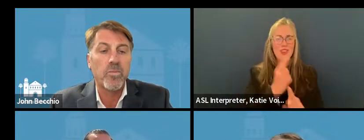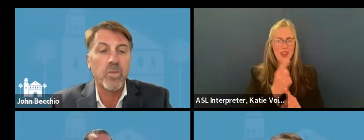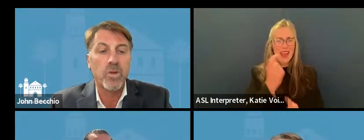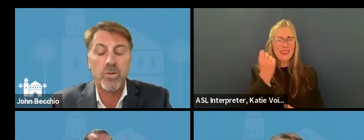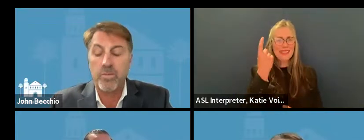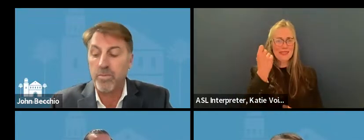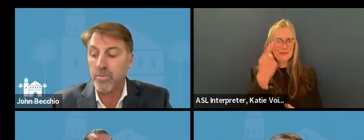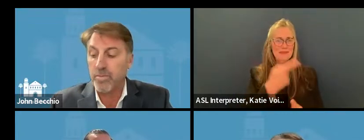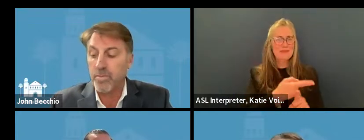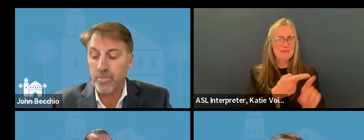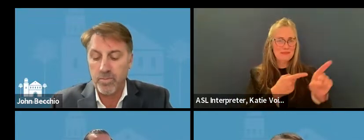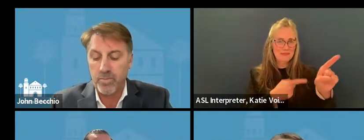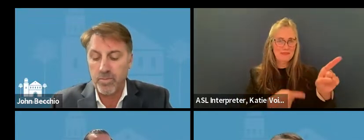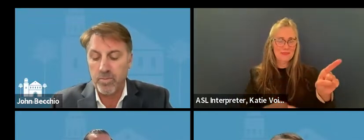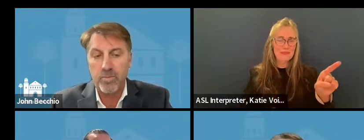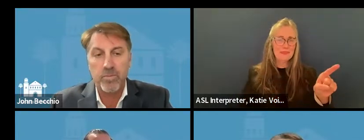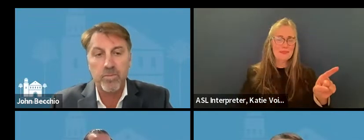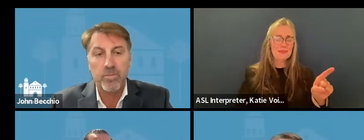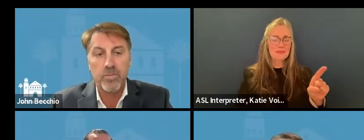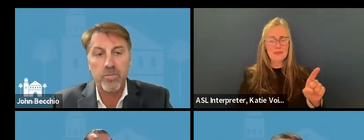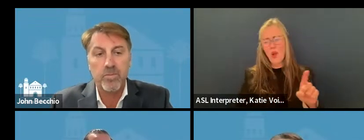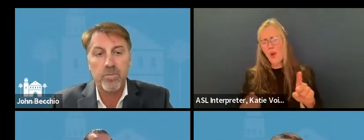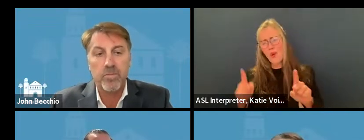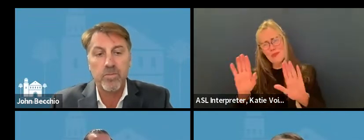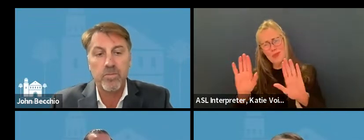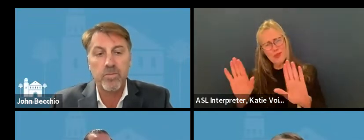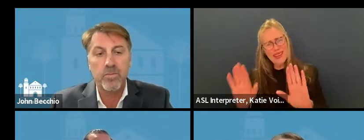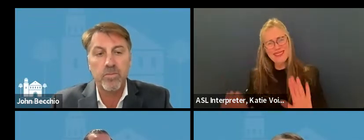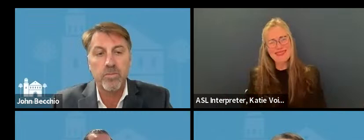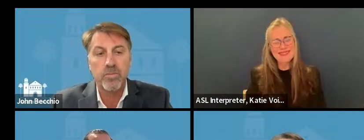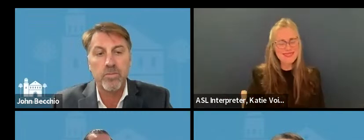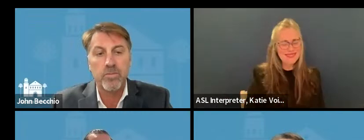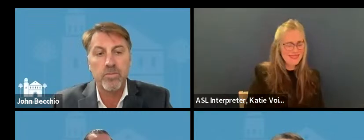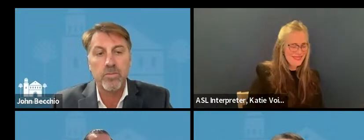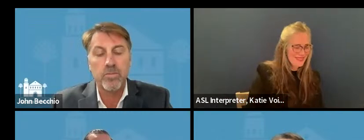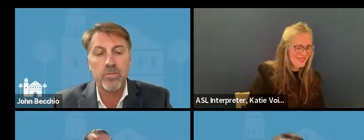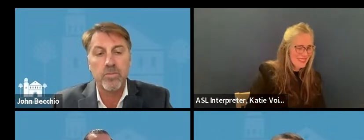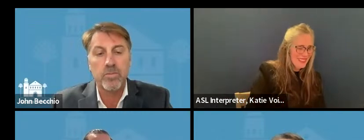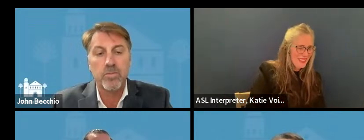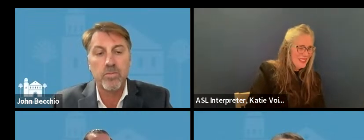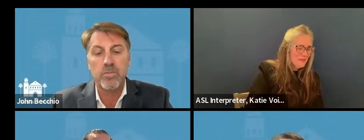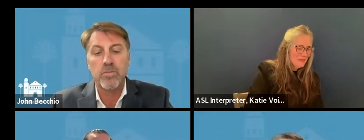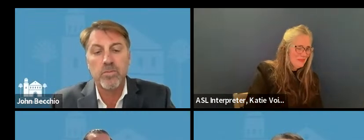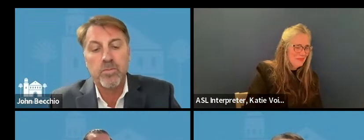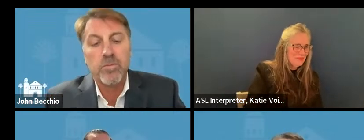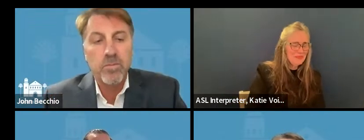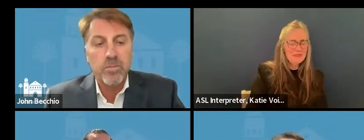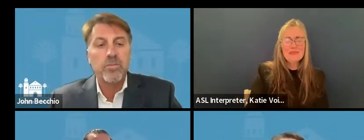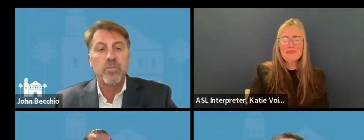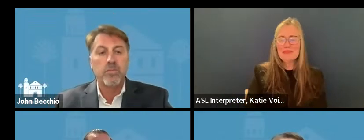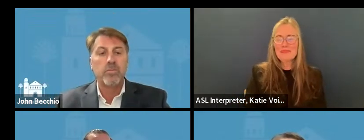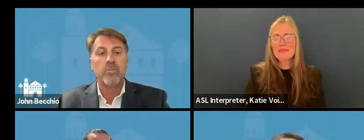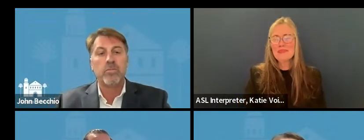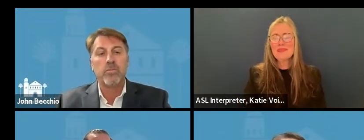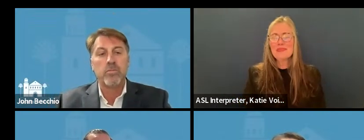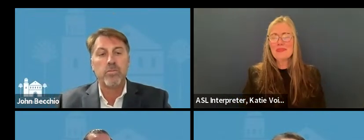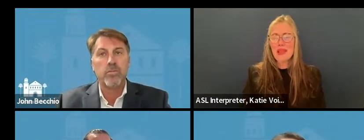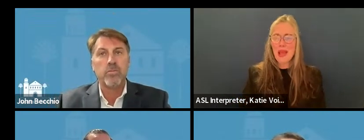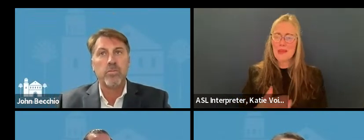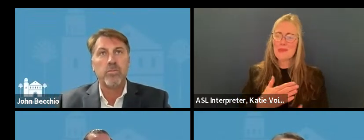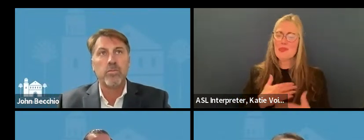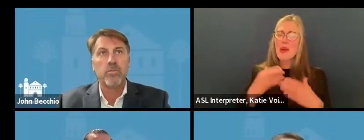so my question, and which I think is great, by the way, I think I'm so glad we're doing this. And will this policy